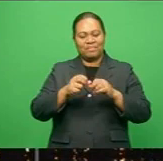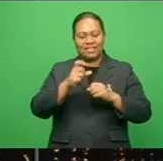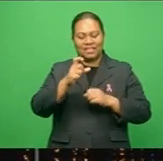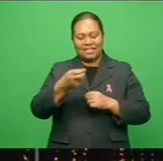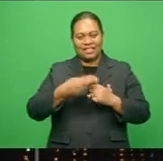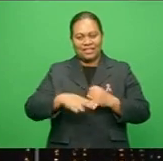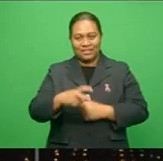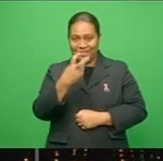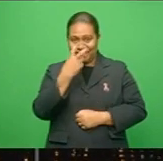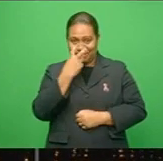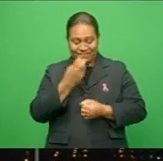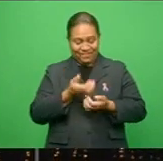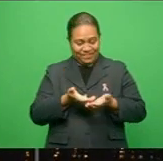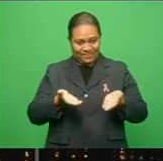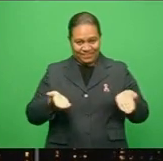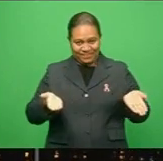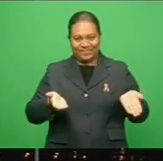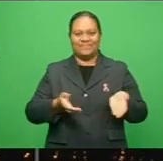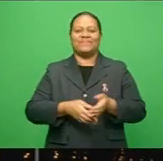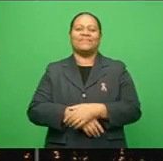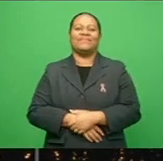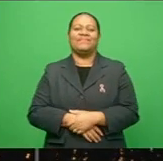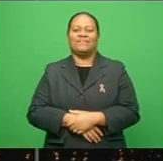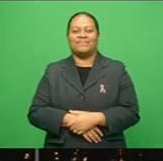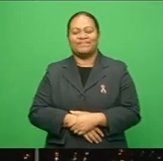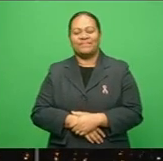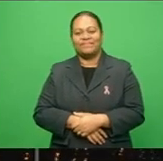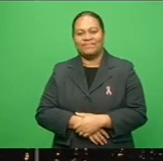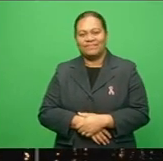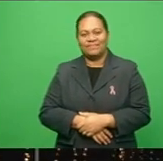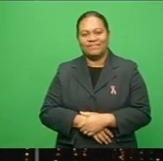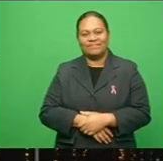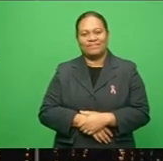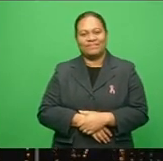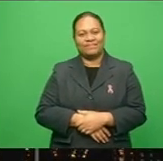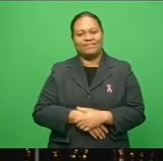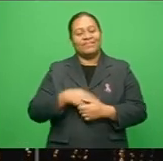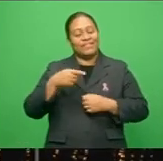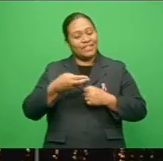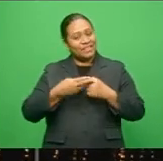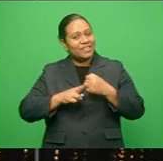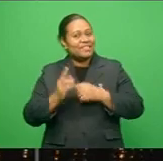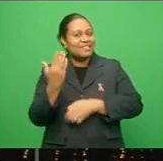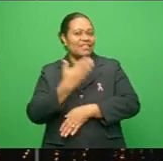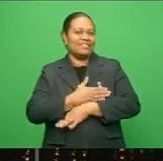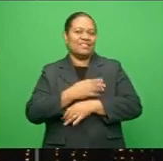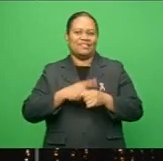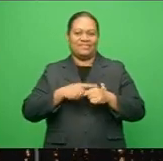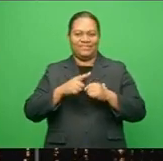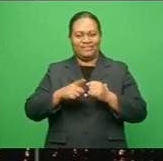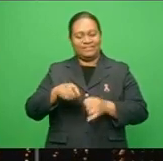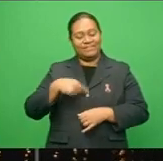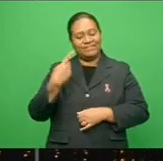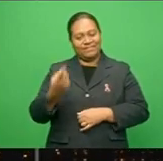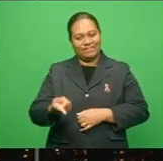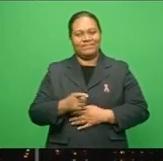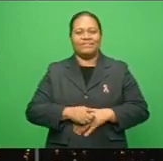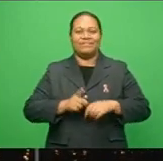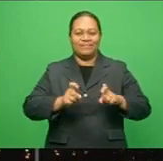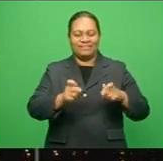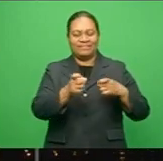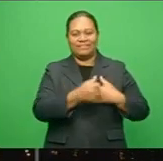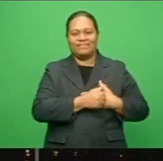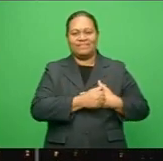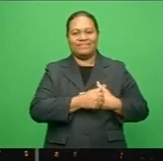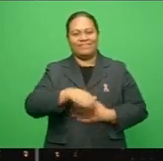fbcnews@fbc.com.fj, via Facebook page FBC News and our Twitter page at FBC_news. That's the news for tonight. Until tomorrow, from the team and I, stay